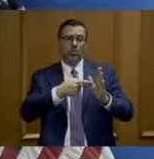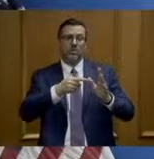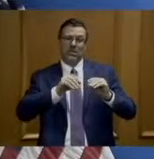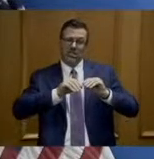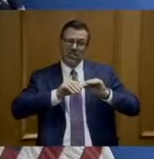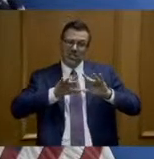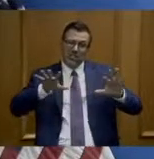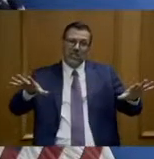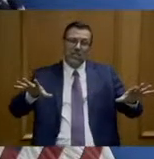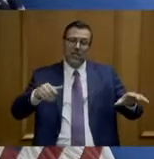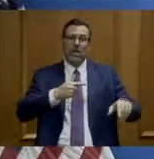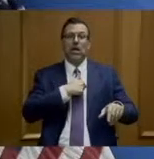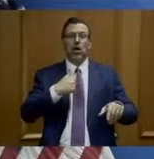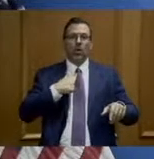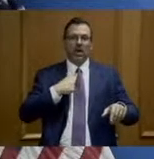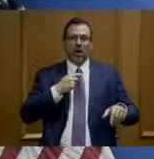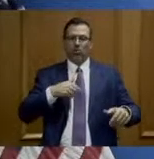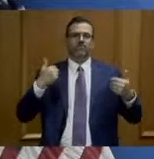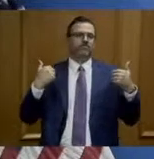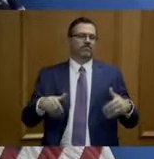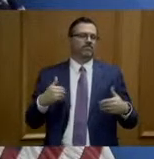problem, we're very quick